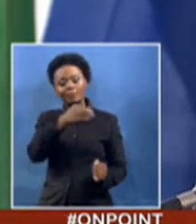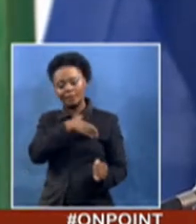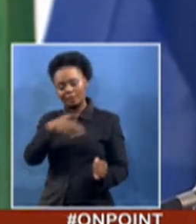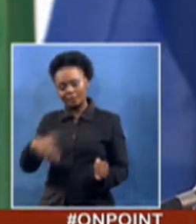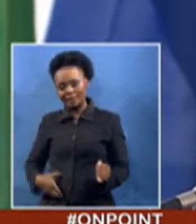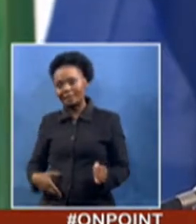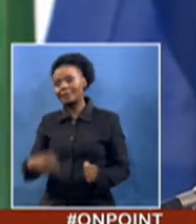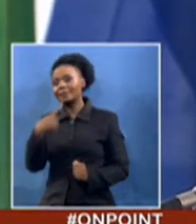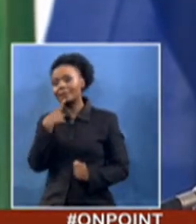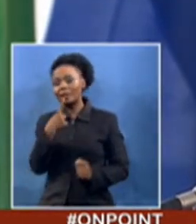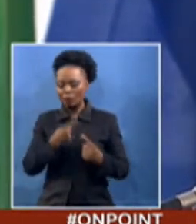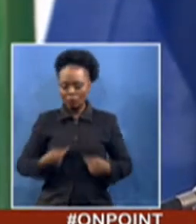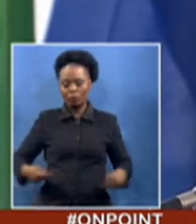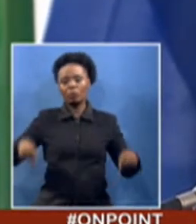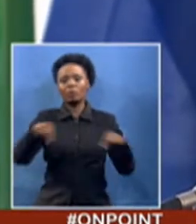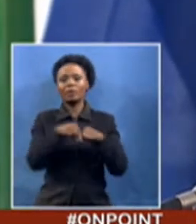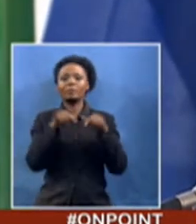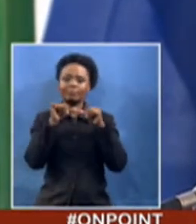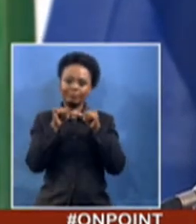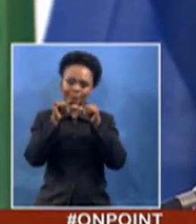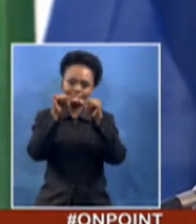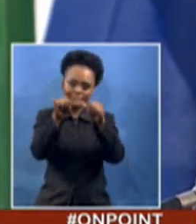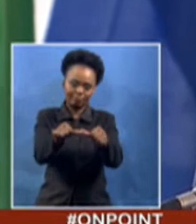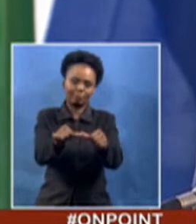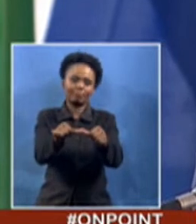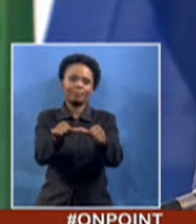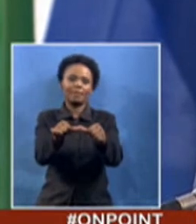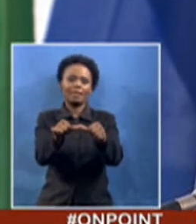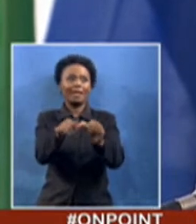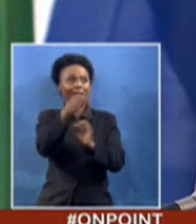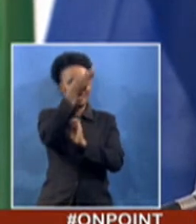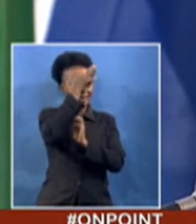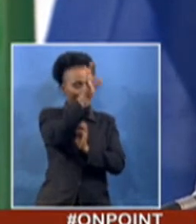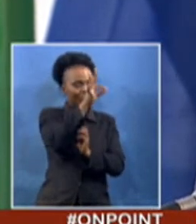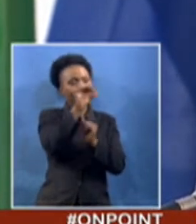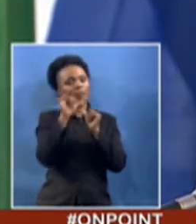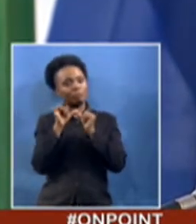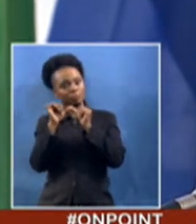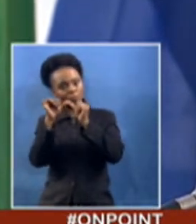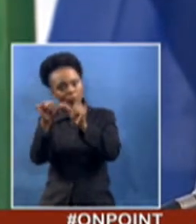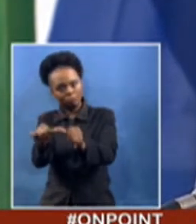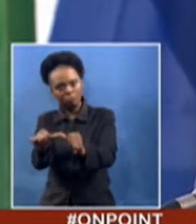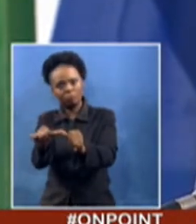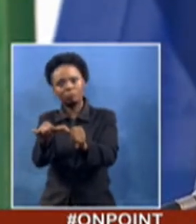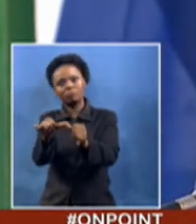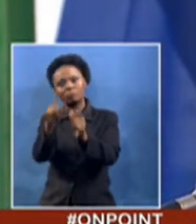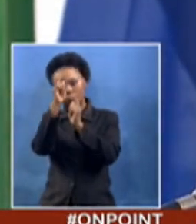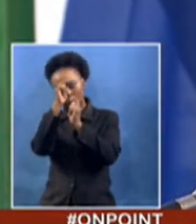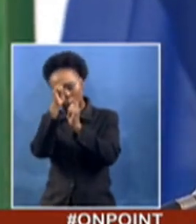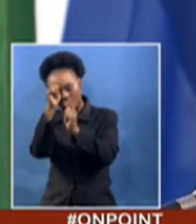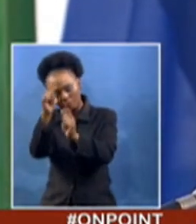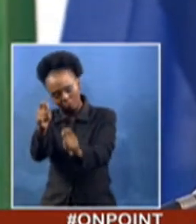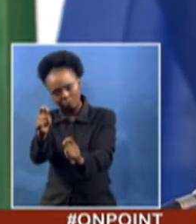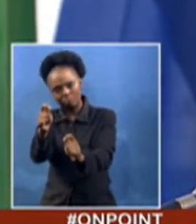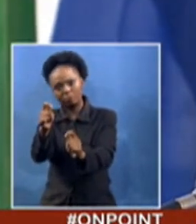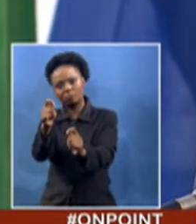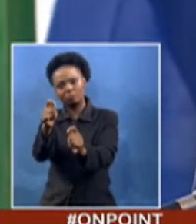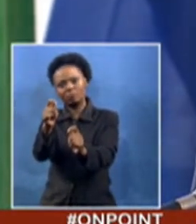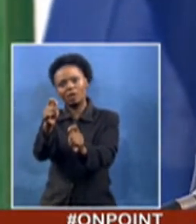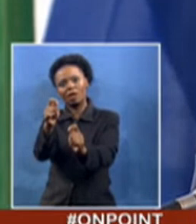as a country, as the government, to honor our fallen